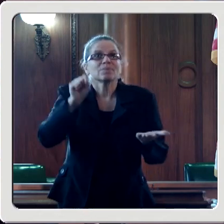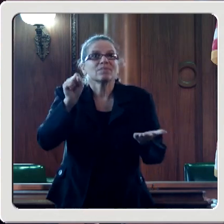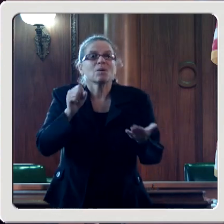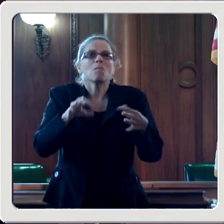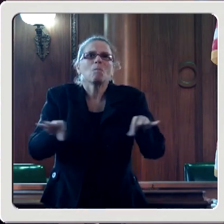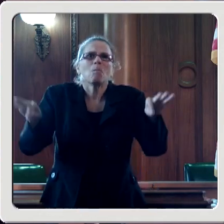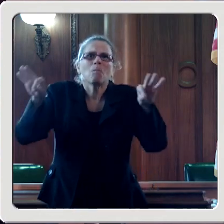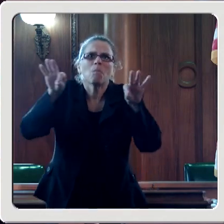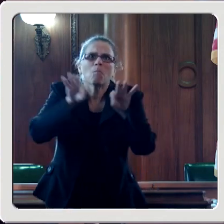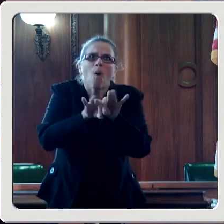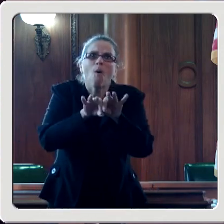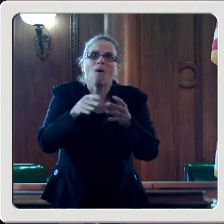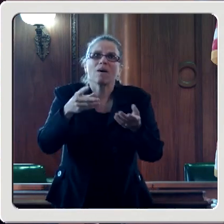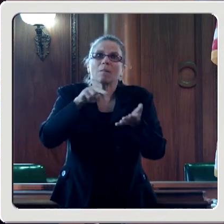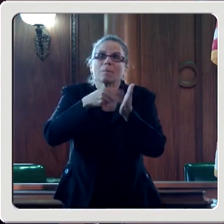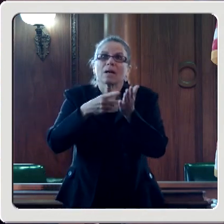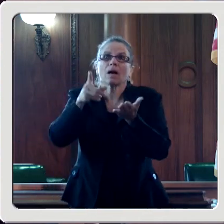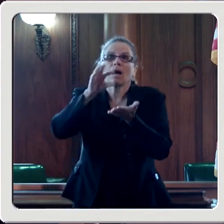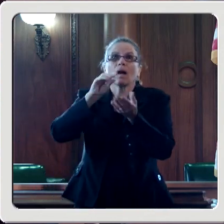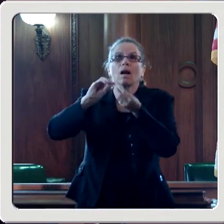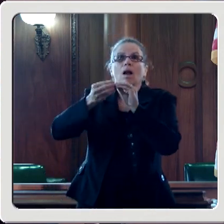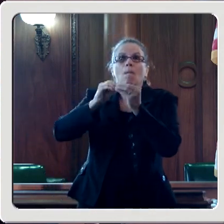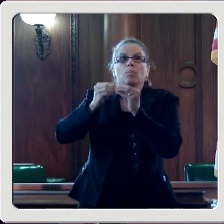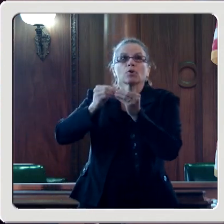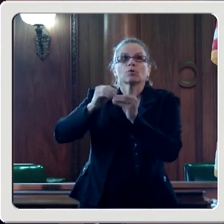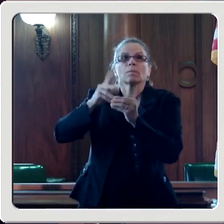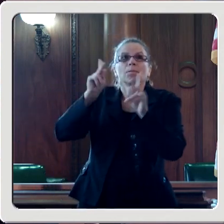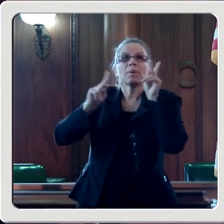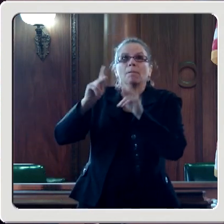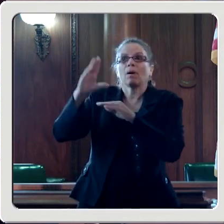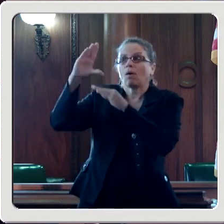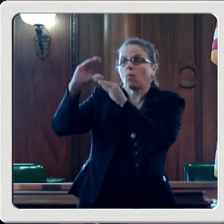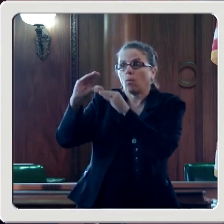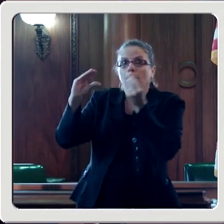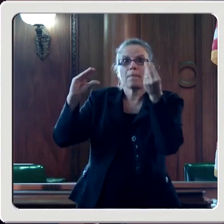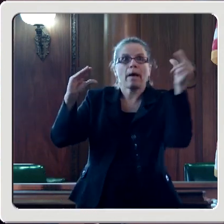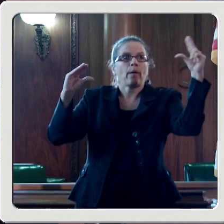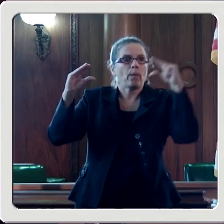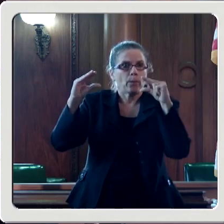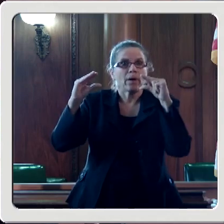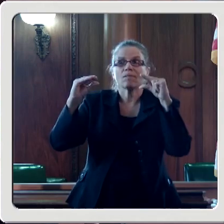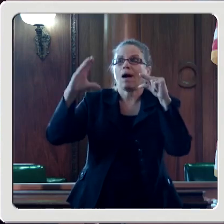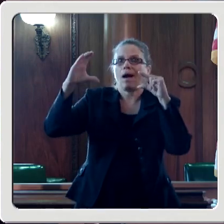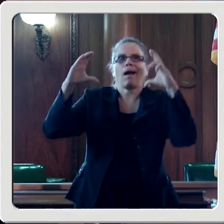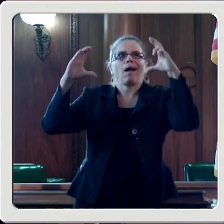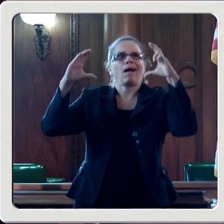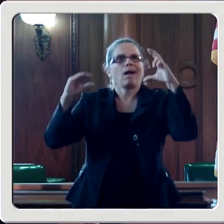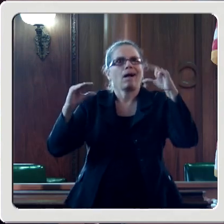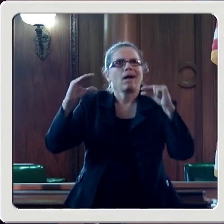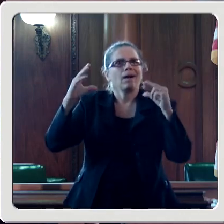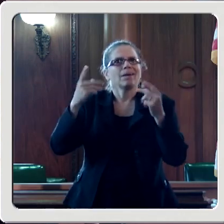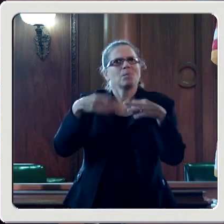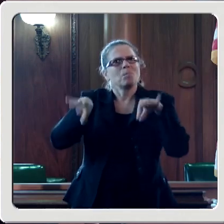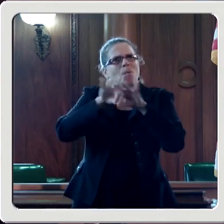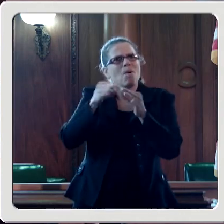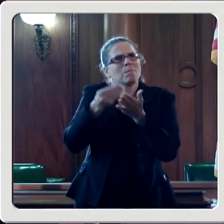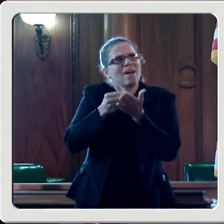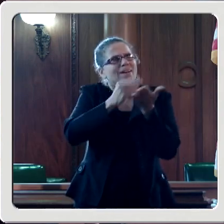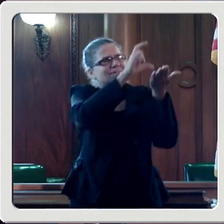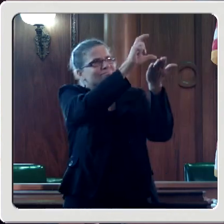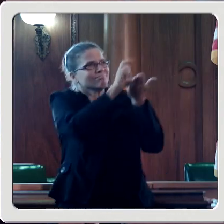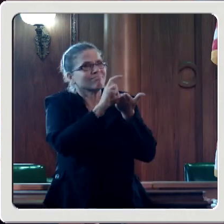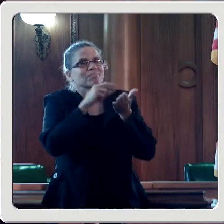won't count. And many of the programs we put forward, CDBG, HUD, other things we're doing, facilities management, we're doing with the